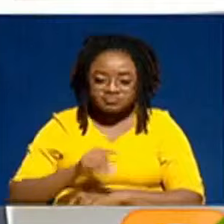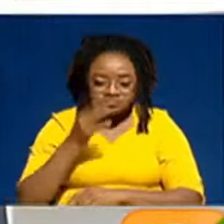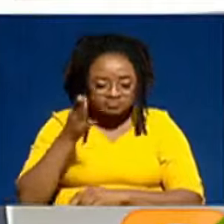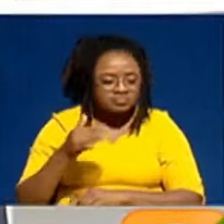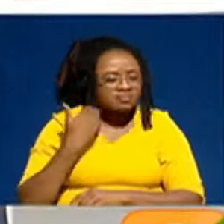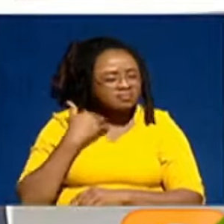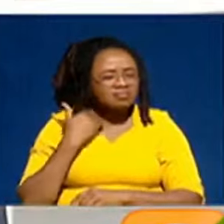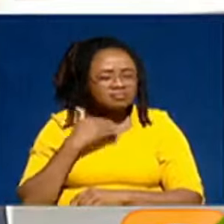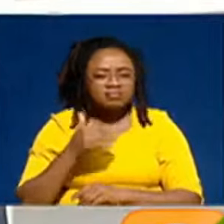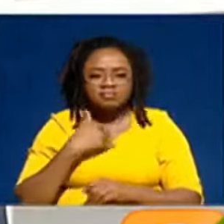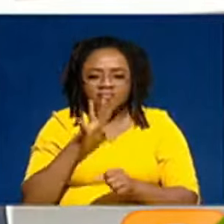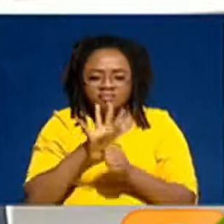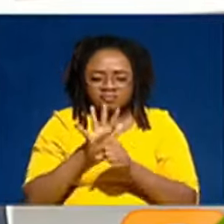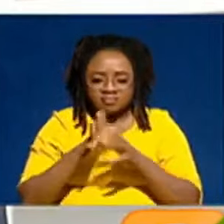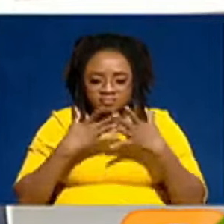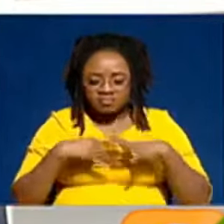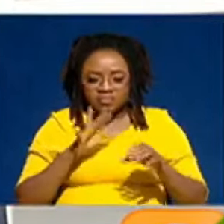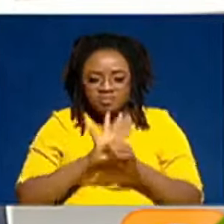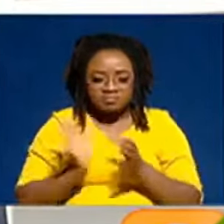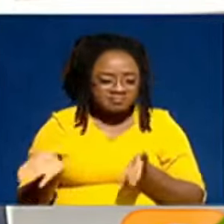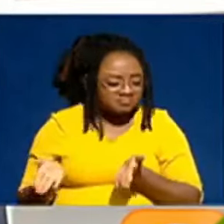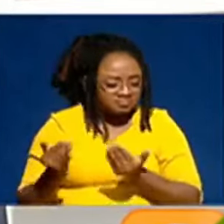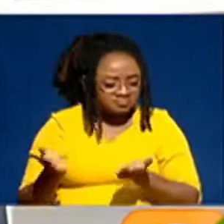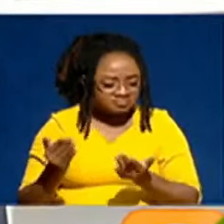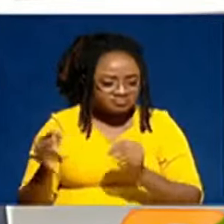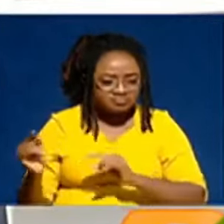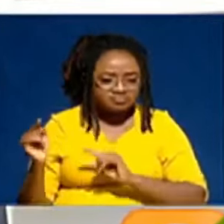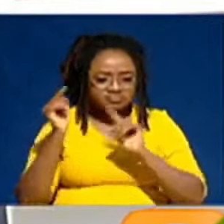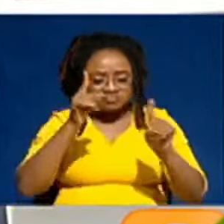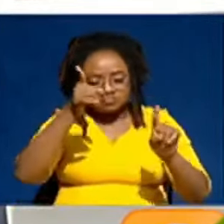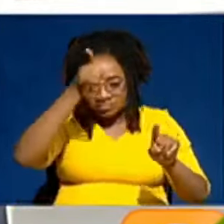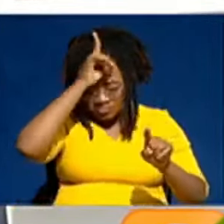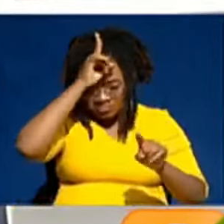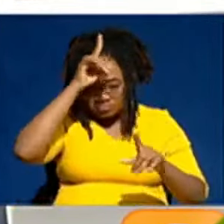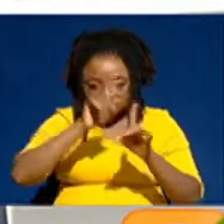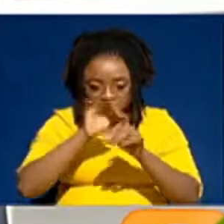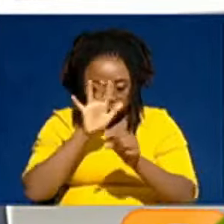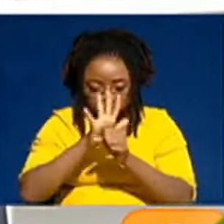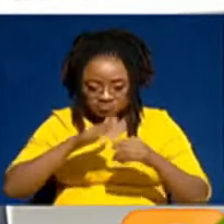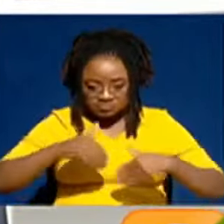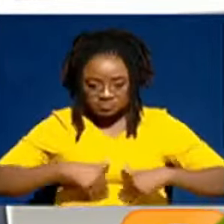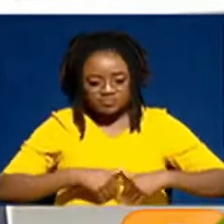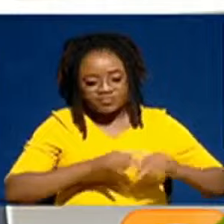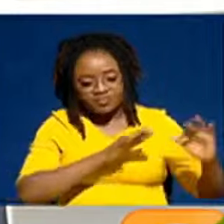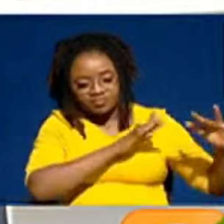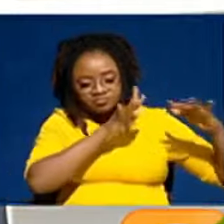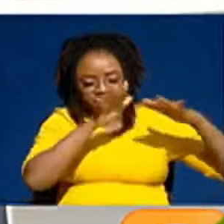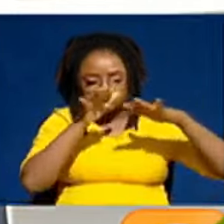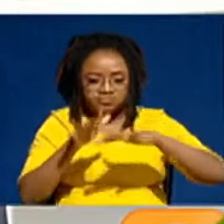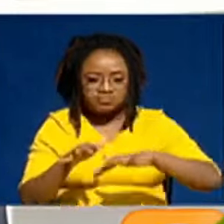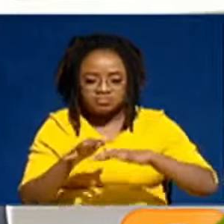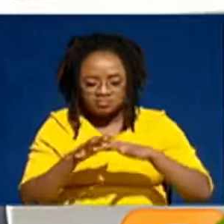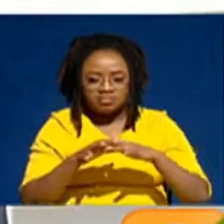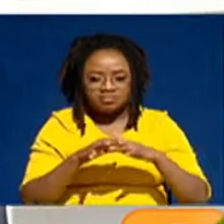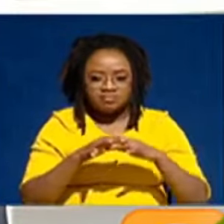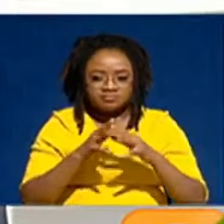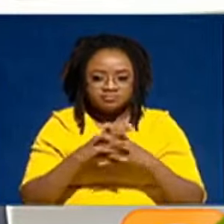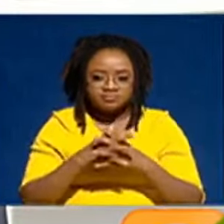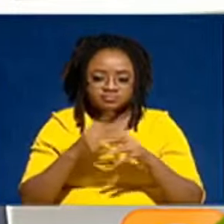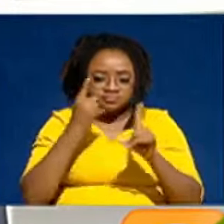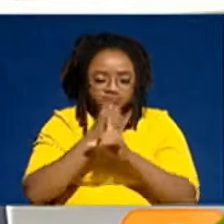much crime. Everybody fled from the CBD, went into the suburbs. A lot of the young people now are going into the suburbs. Yeah. Or satellite